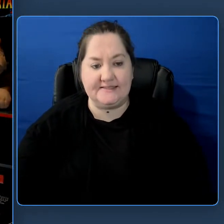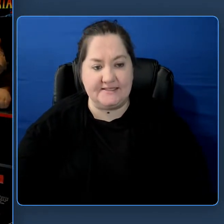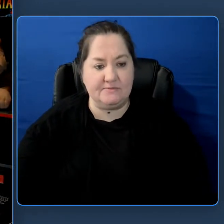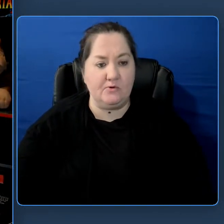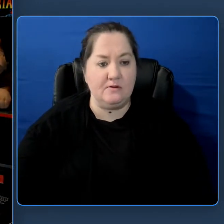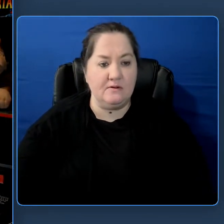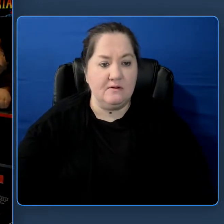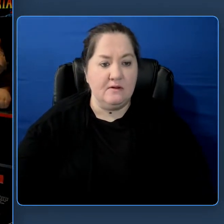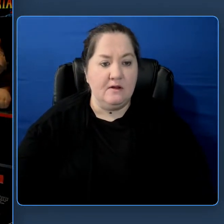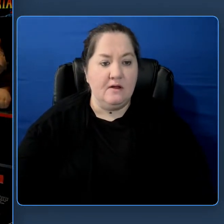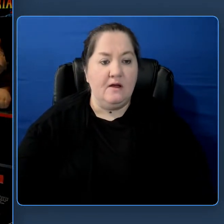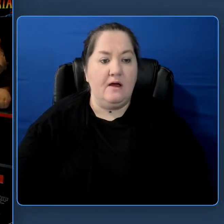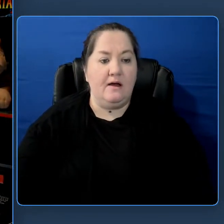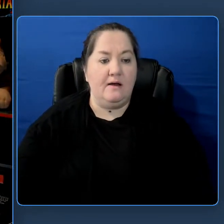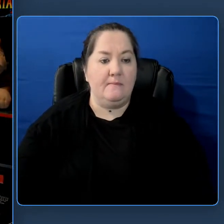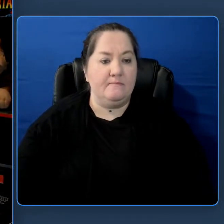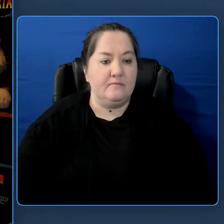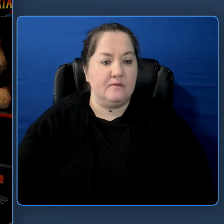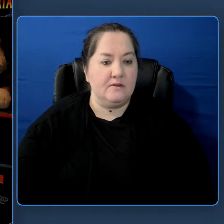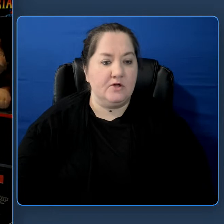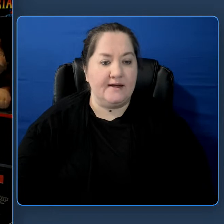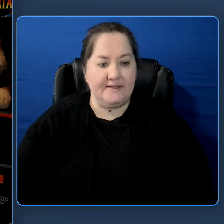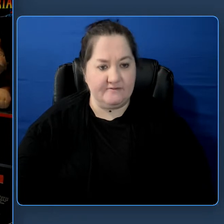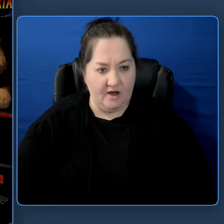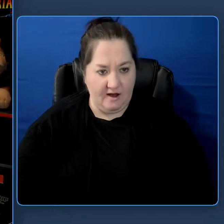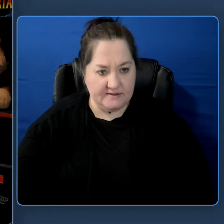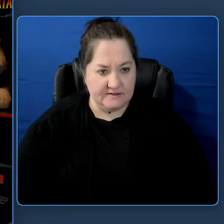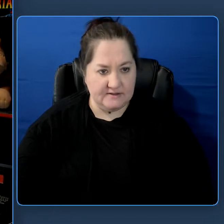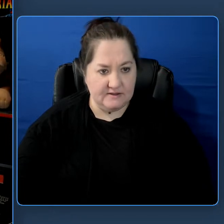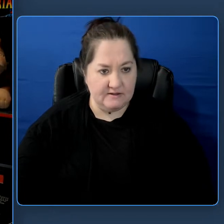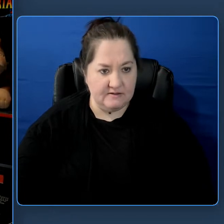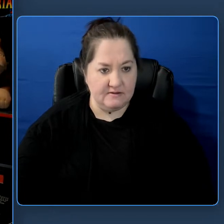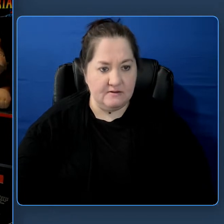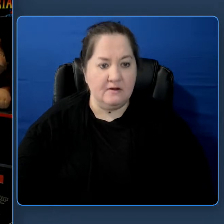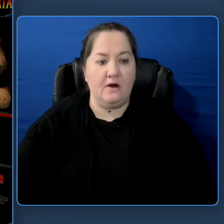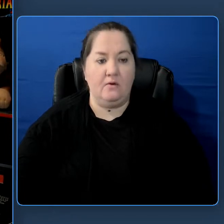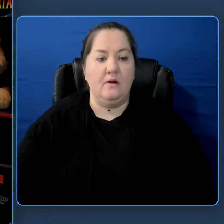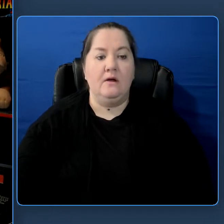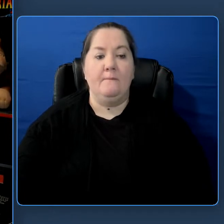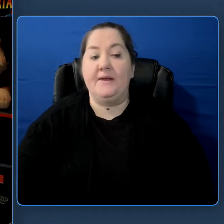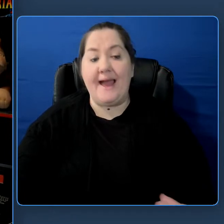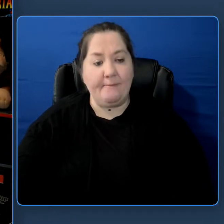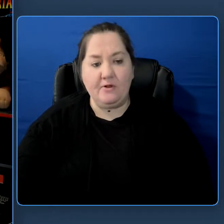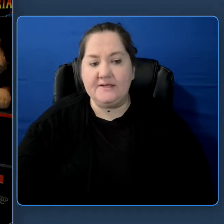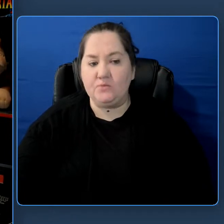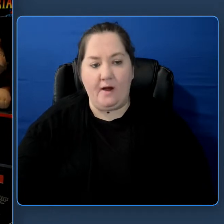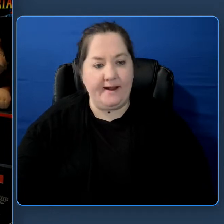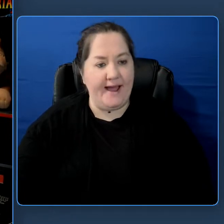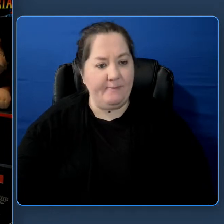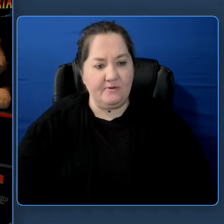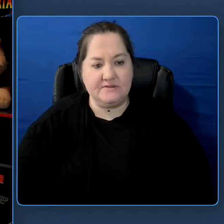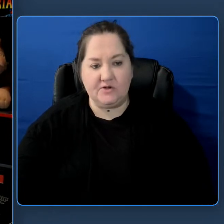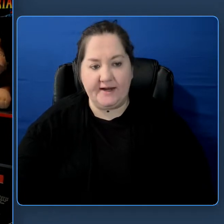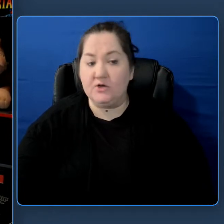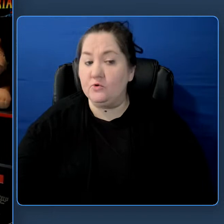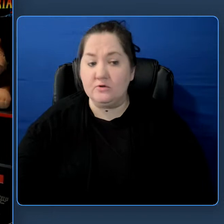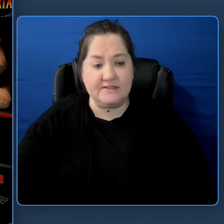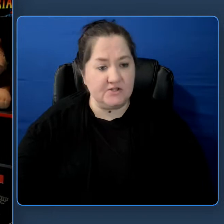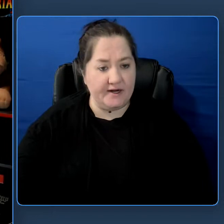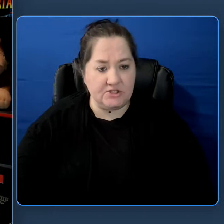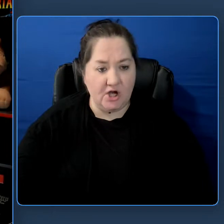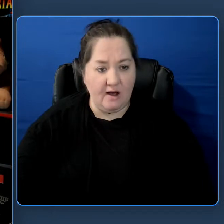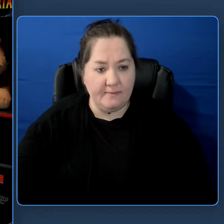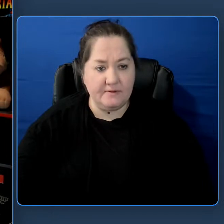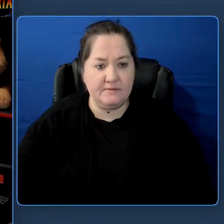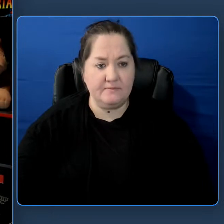their things accessible, you got to think of cost. Oh, but Apple is one. Apple is great. Google